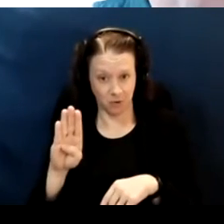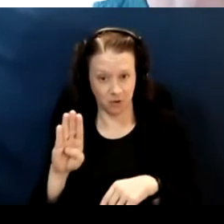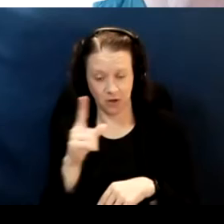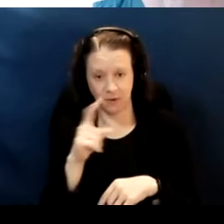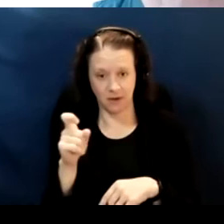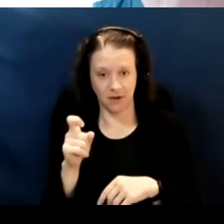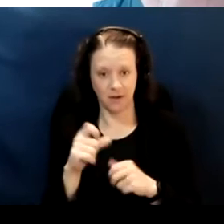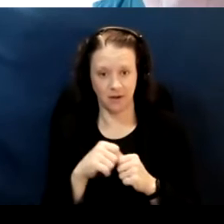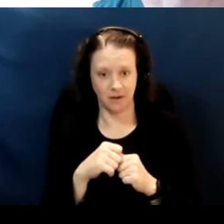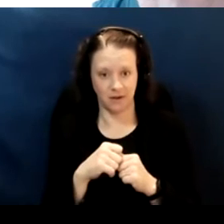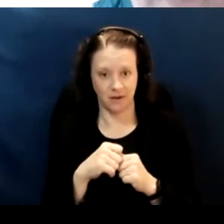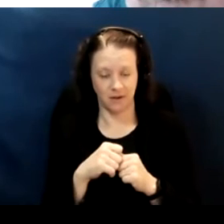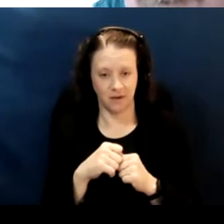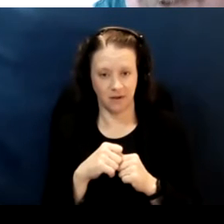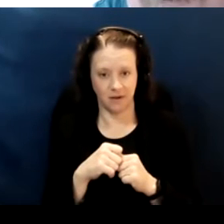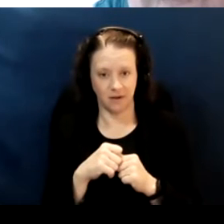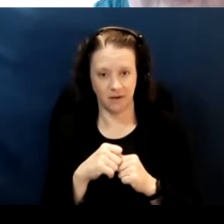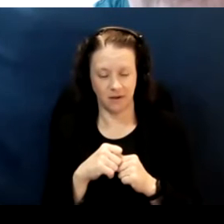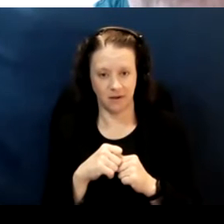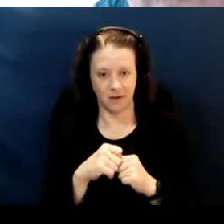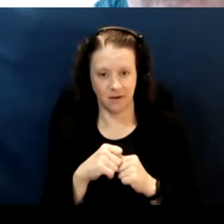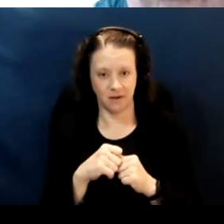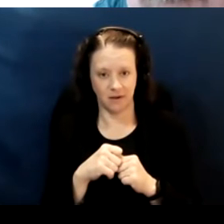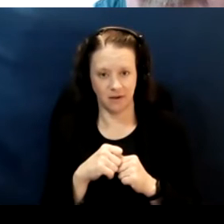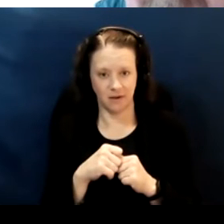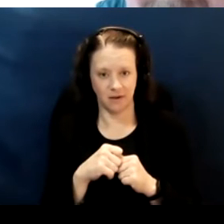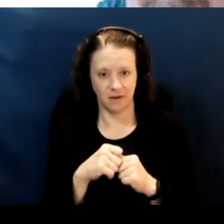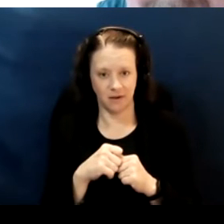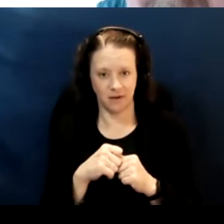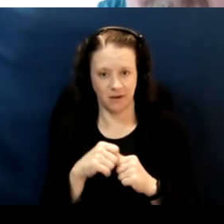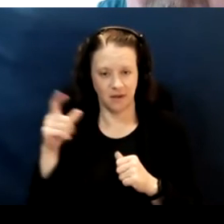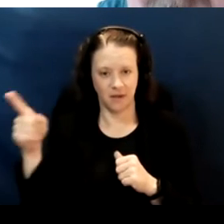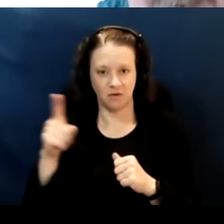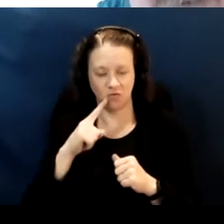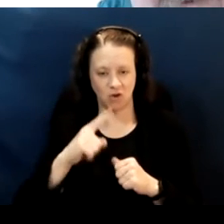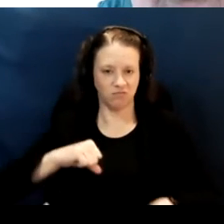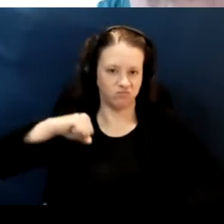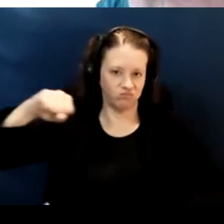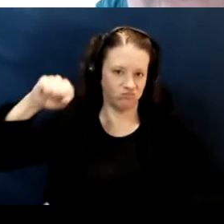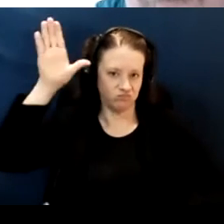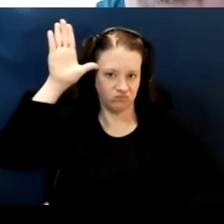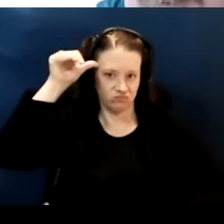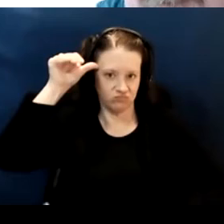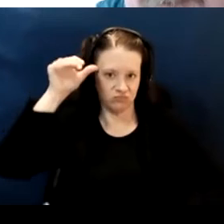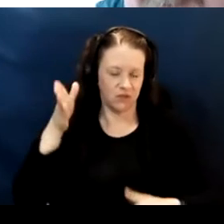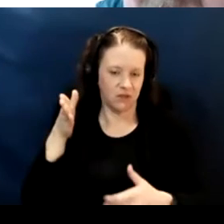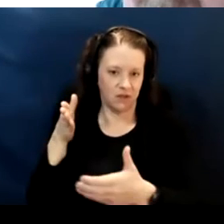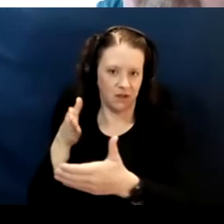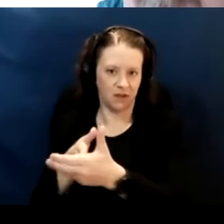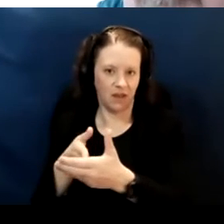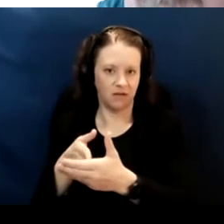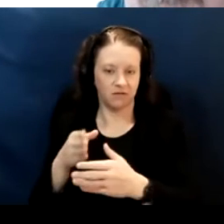he was very dead set against even wearing a